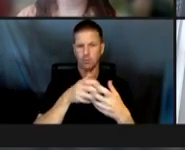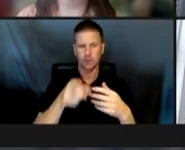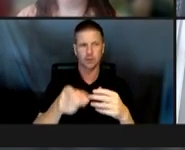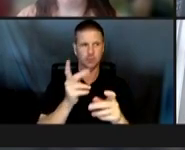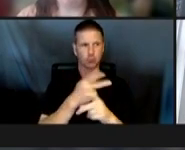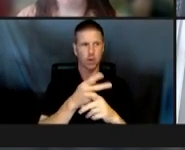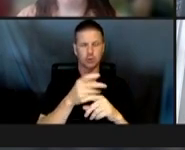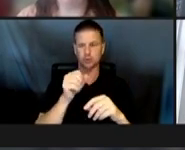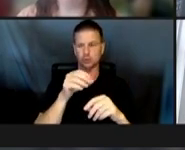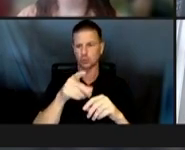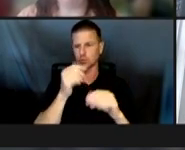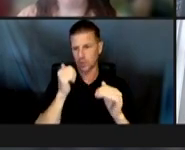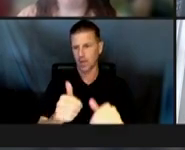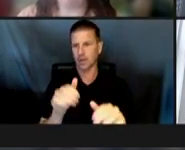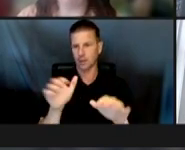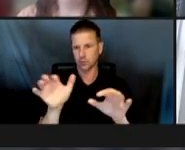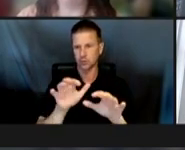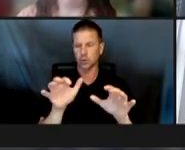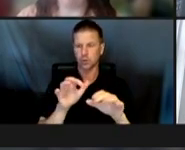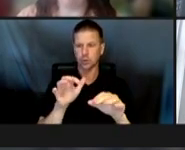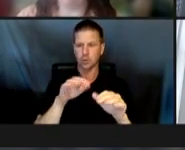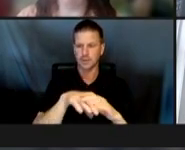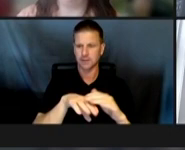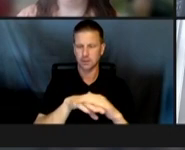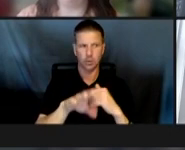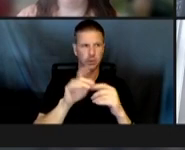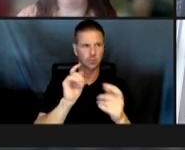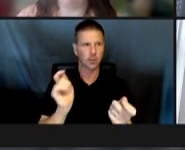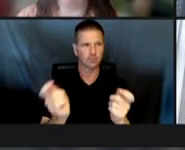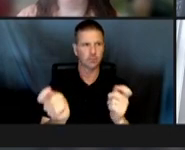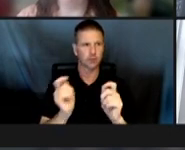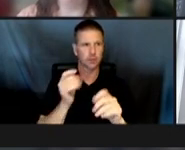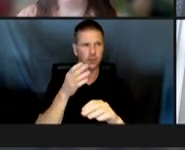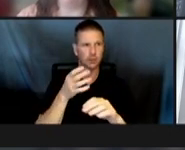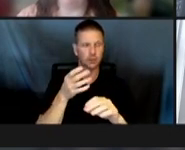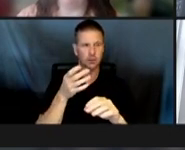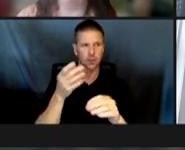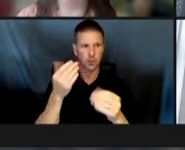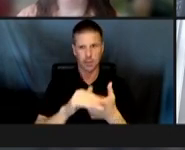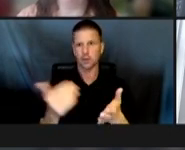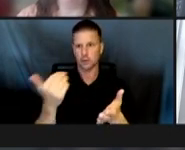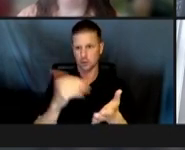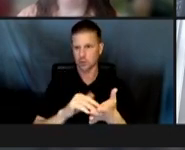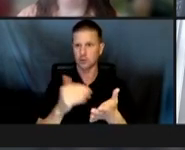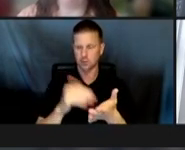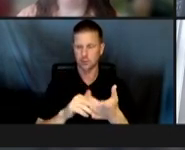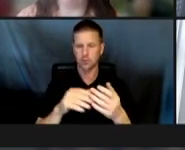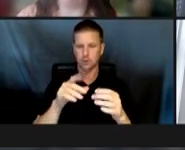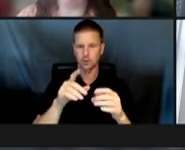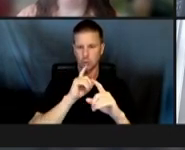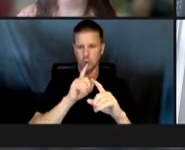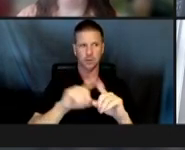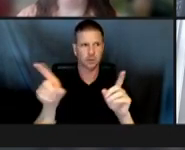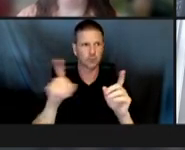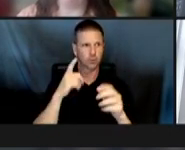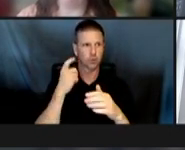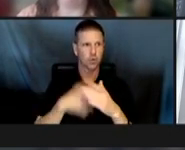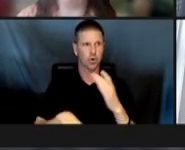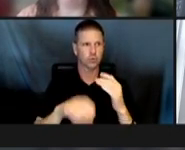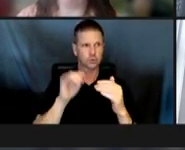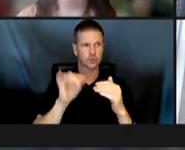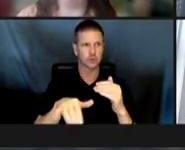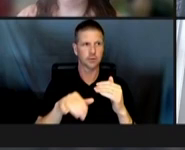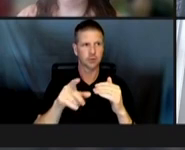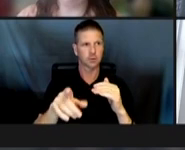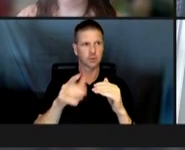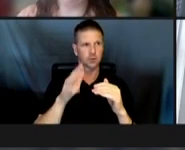So you actually can do accessibility modification after modification after modification at a very different cost than you would